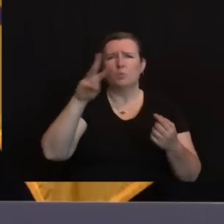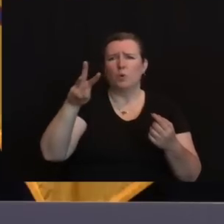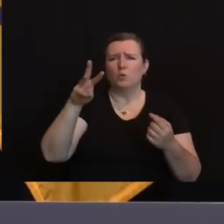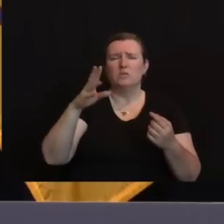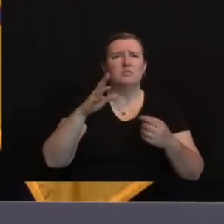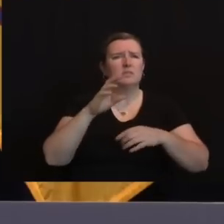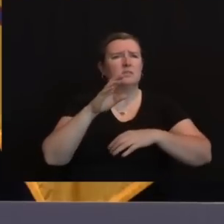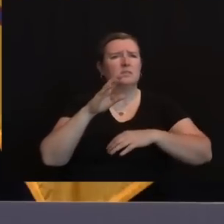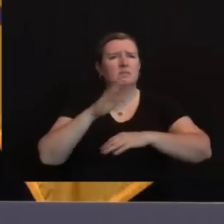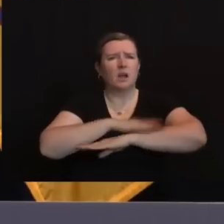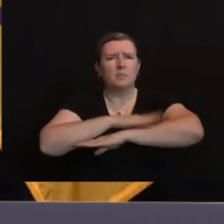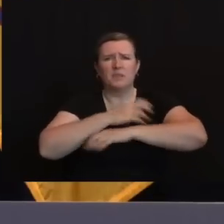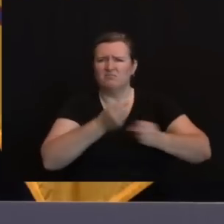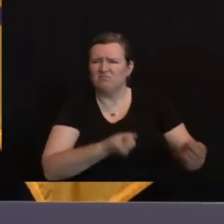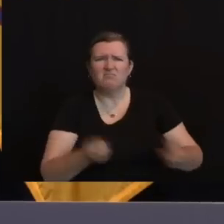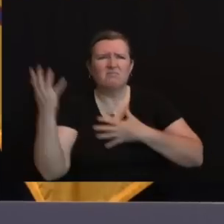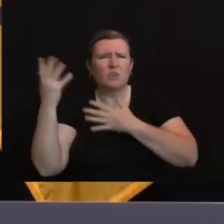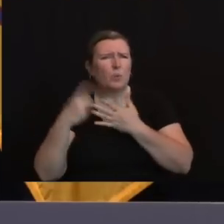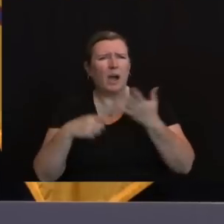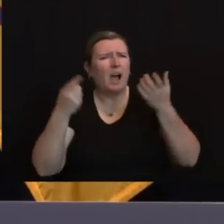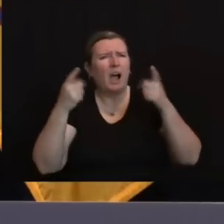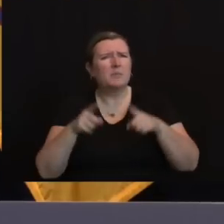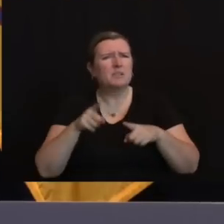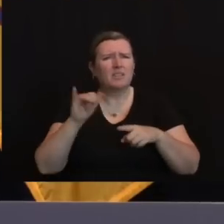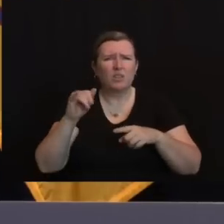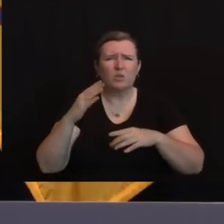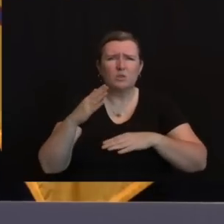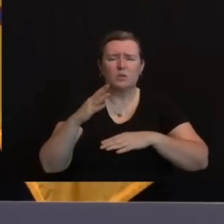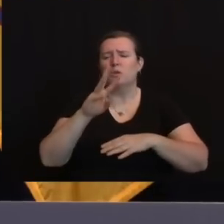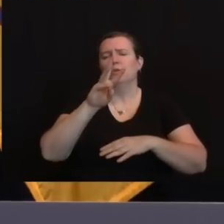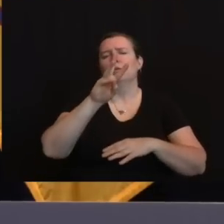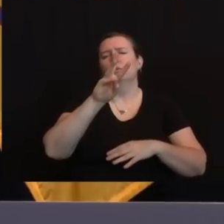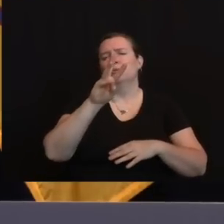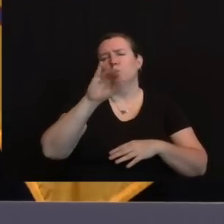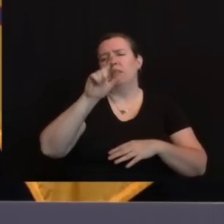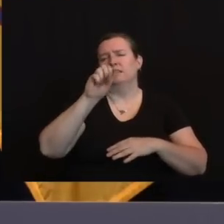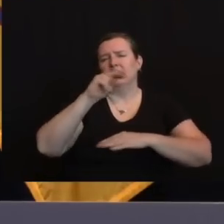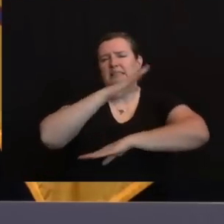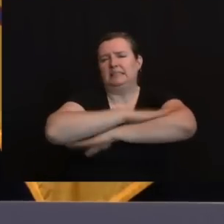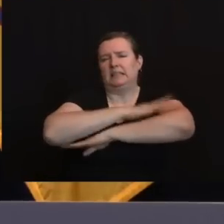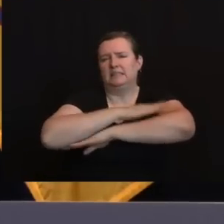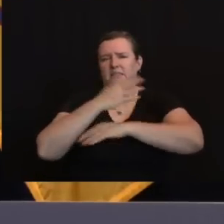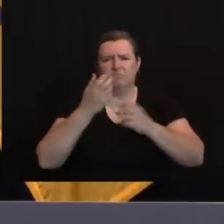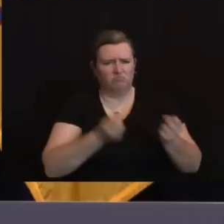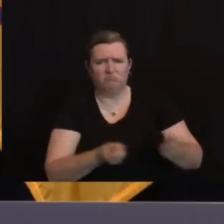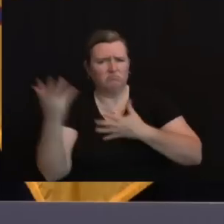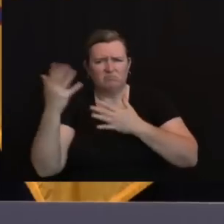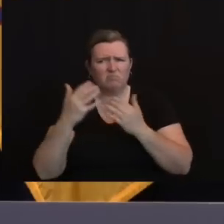Woodrow Wilson's desk at all? And what desk will you use now?